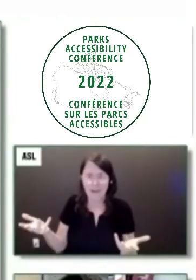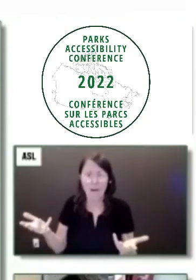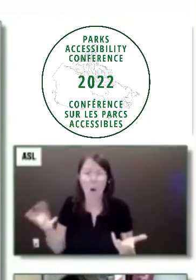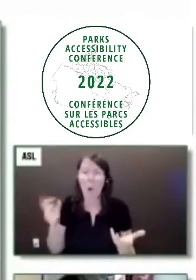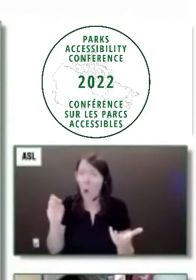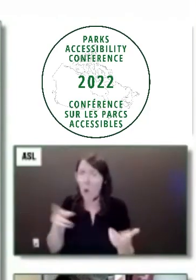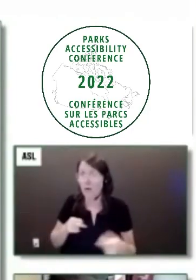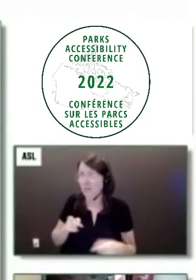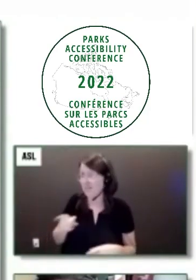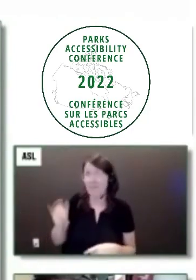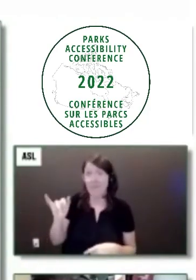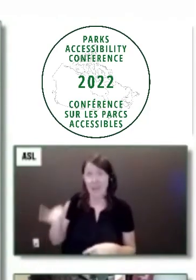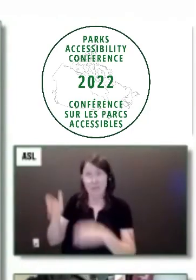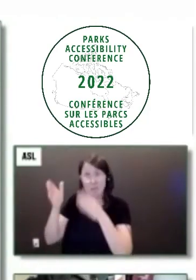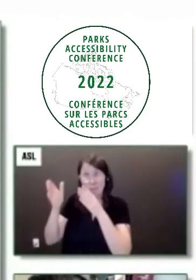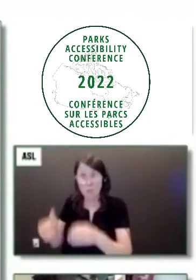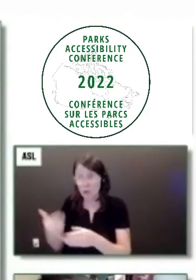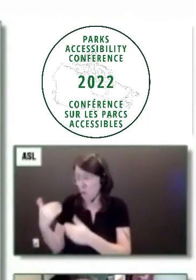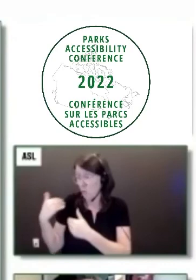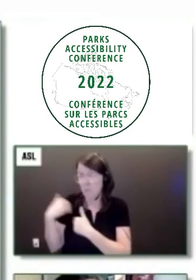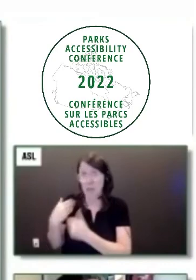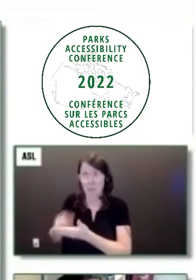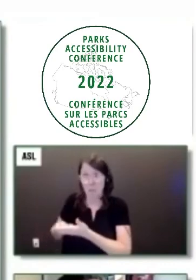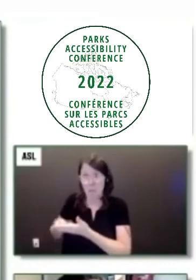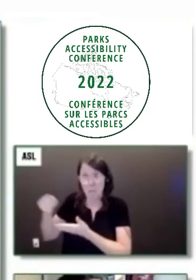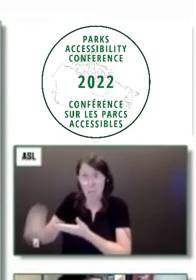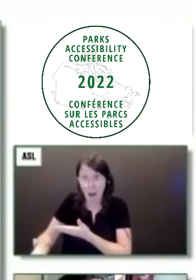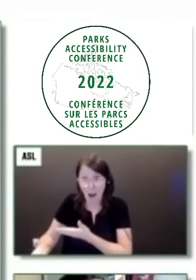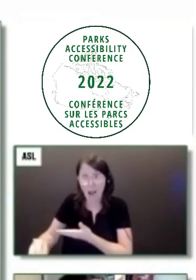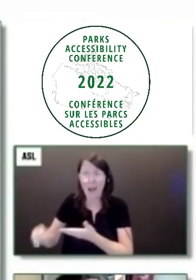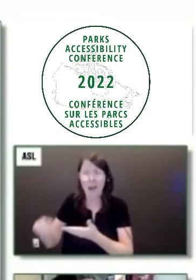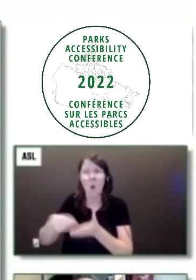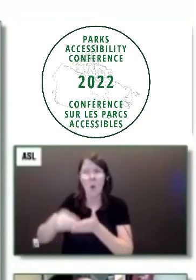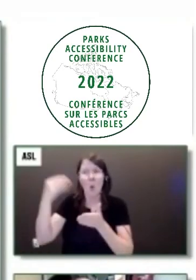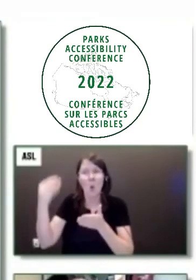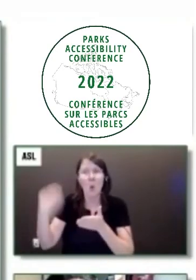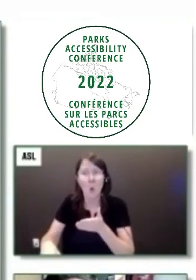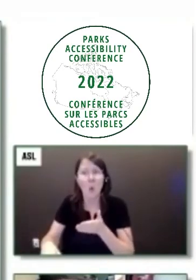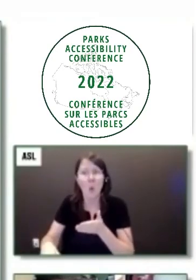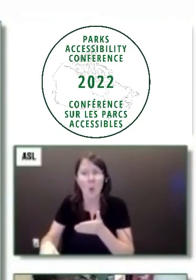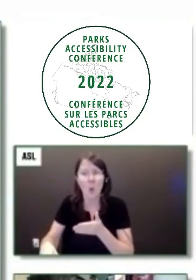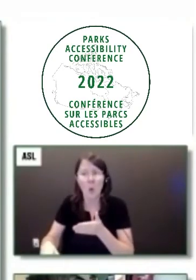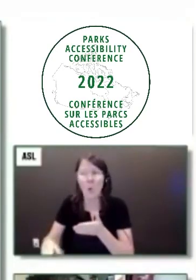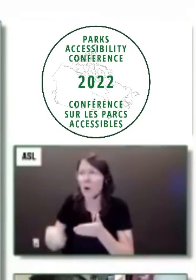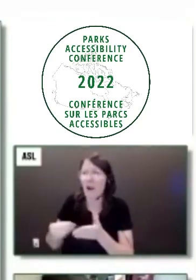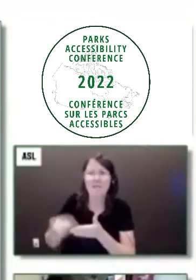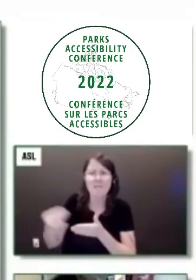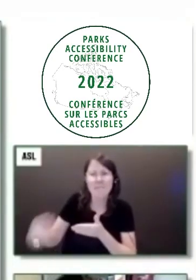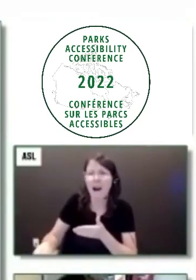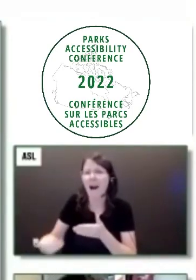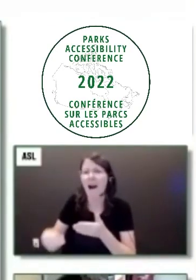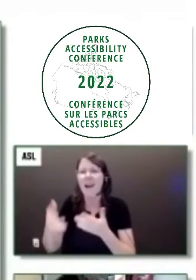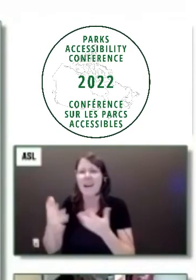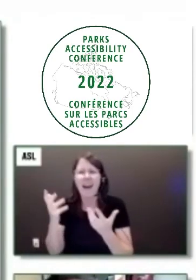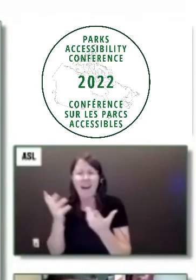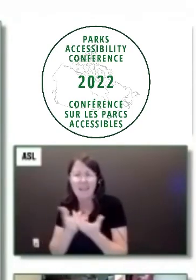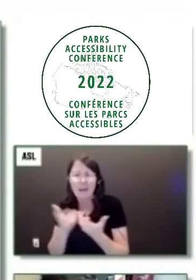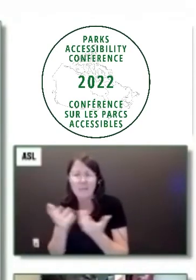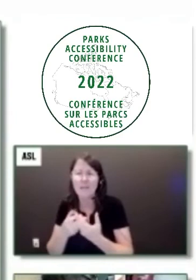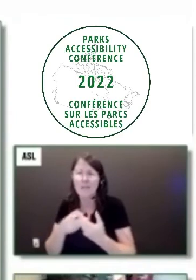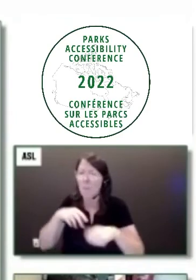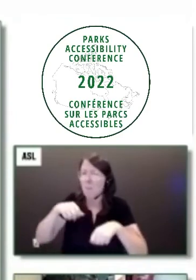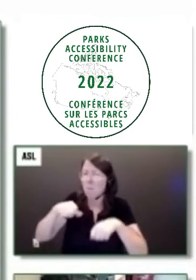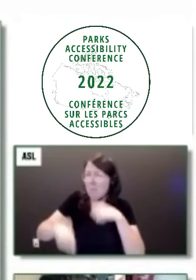and finances, that might come with the requirement to access adaptive technologies. And